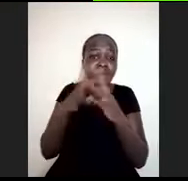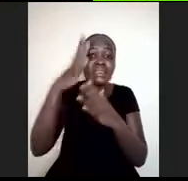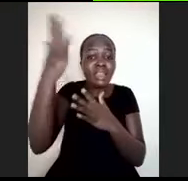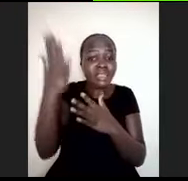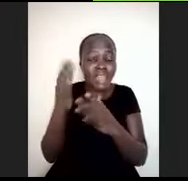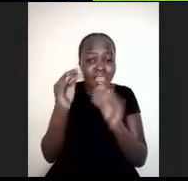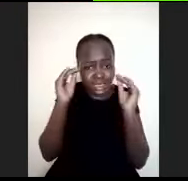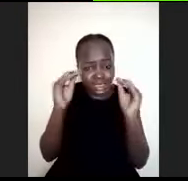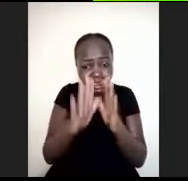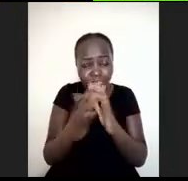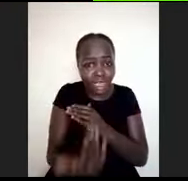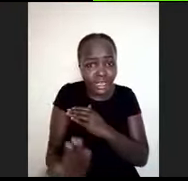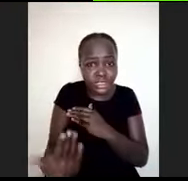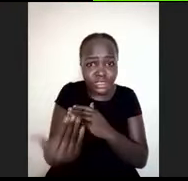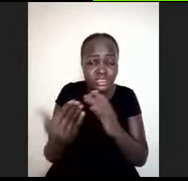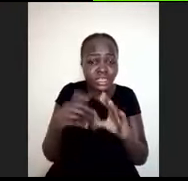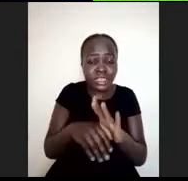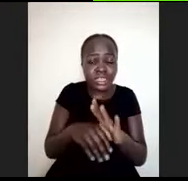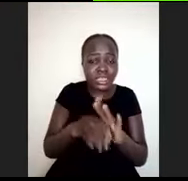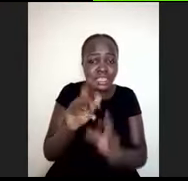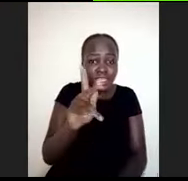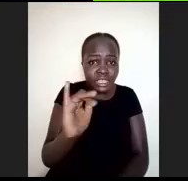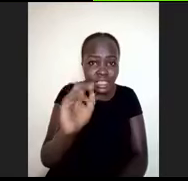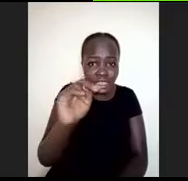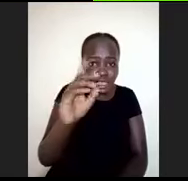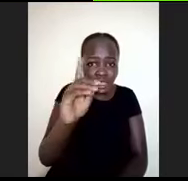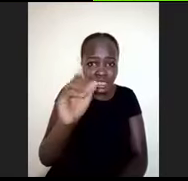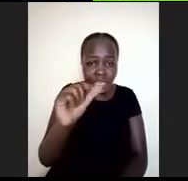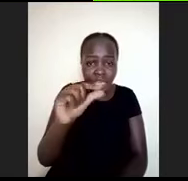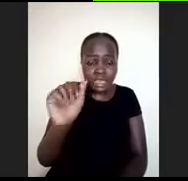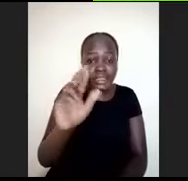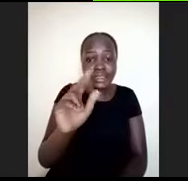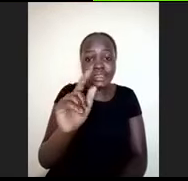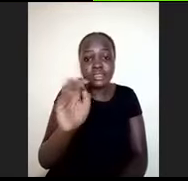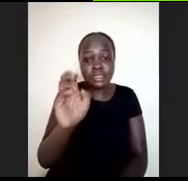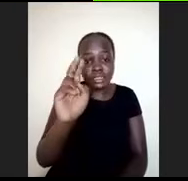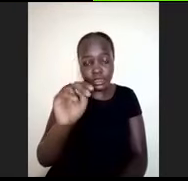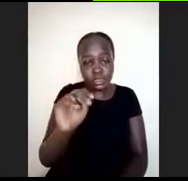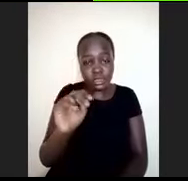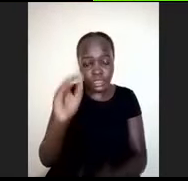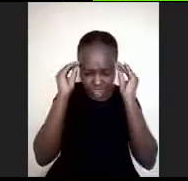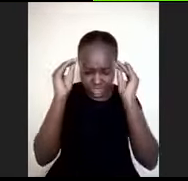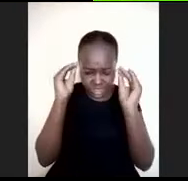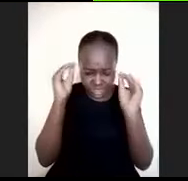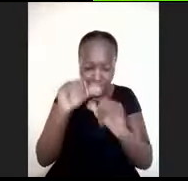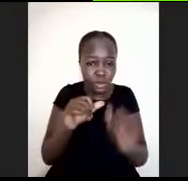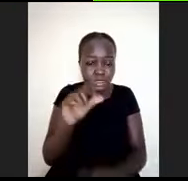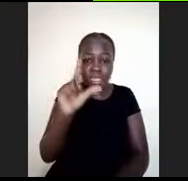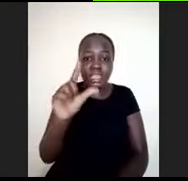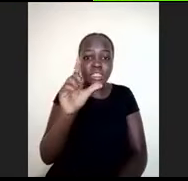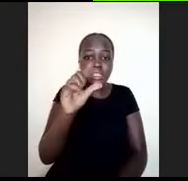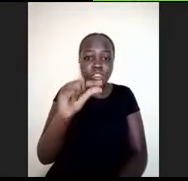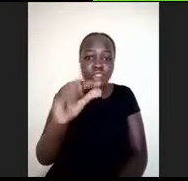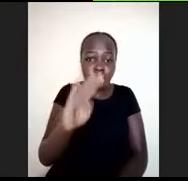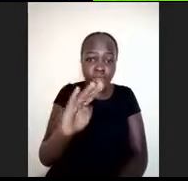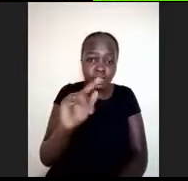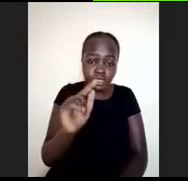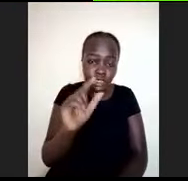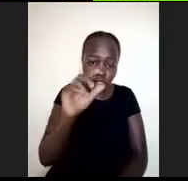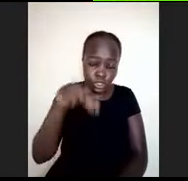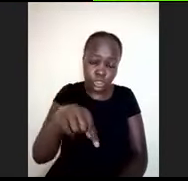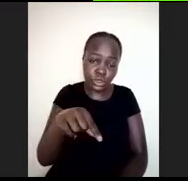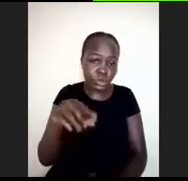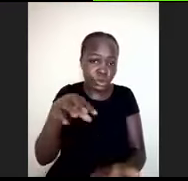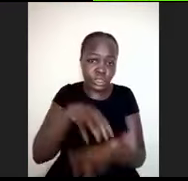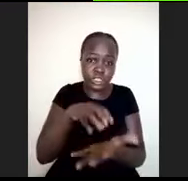children about lesbianism and, you know, this whole LGBTQ issue. And so if you don't know what